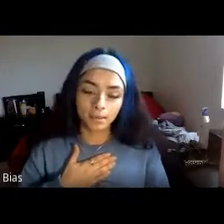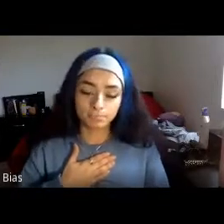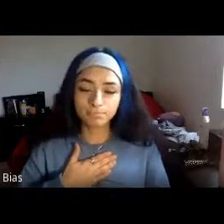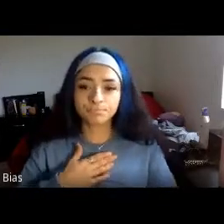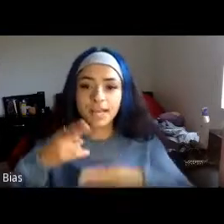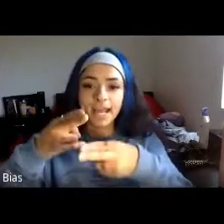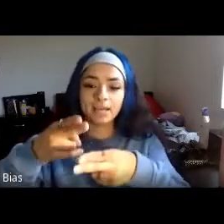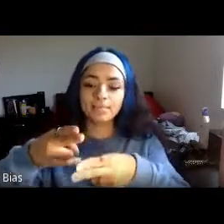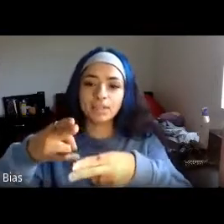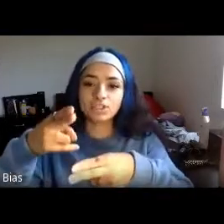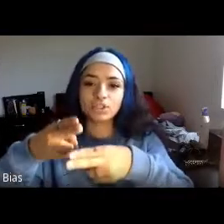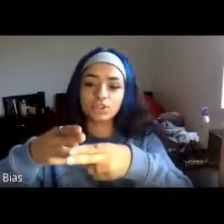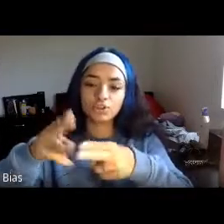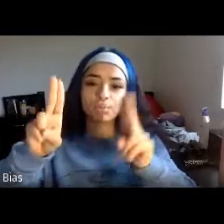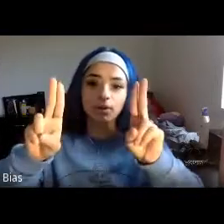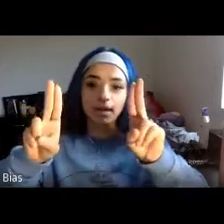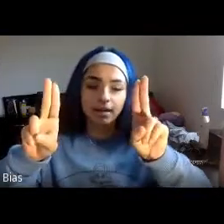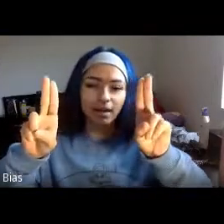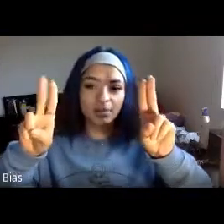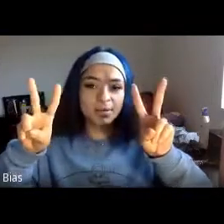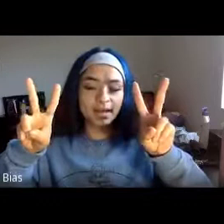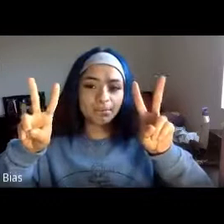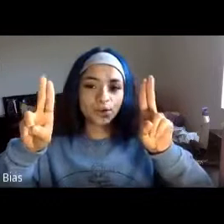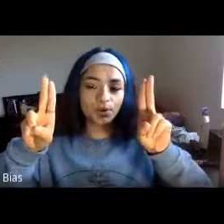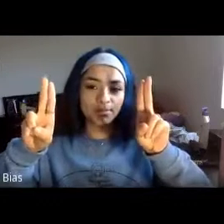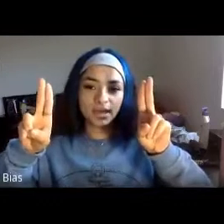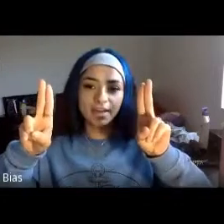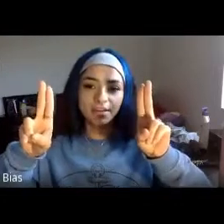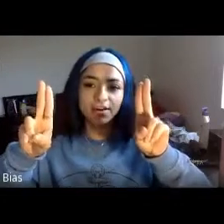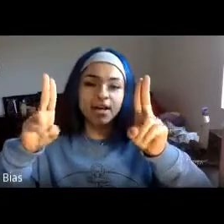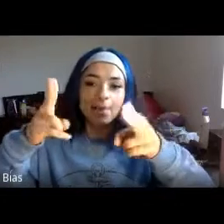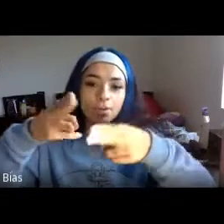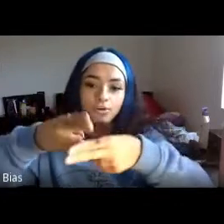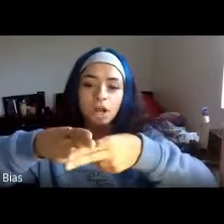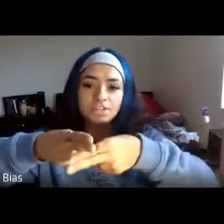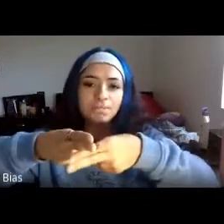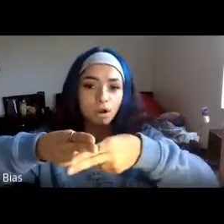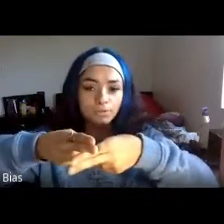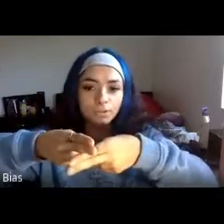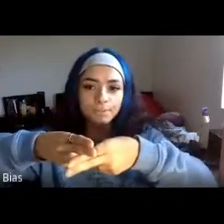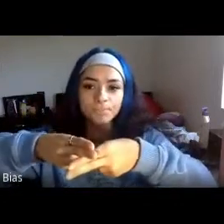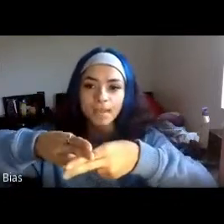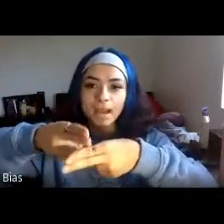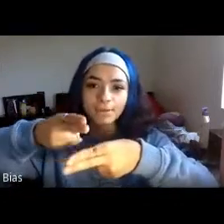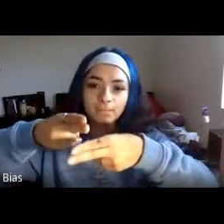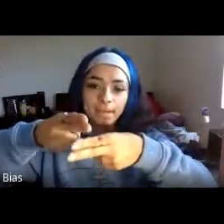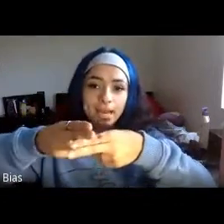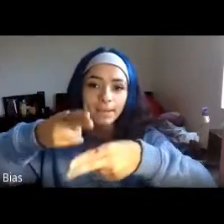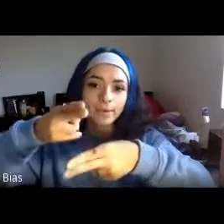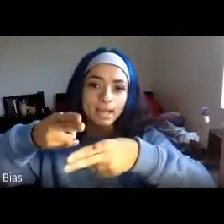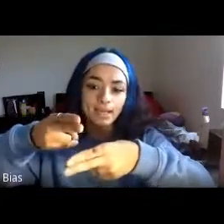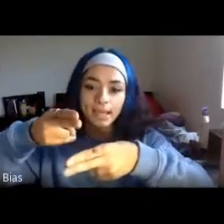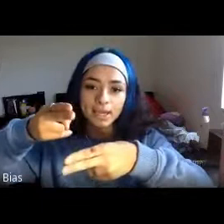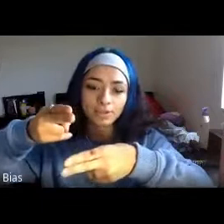then name is two, you put like kind of like peace sign, but you'll put them together and then you'll cross them over. I'm putting my,